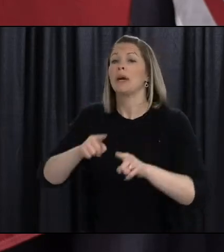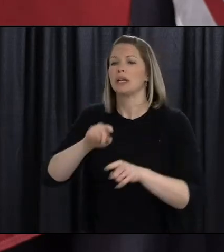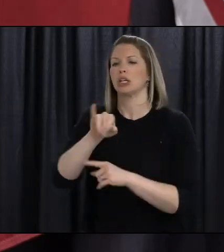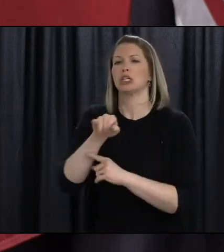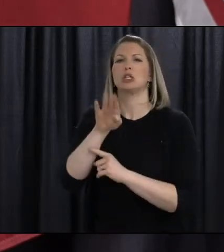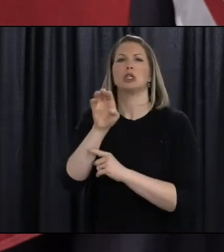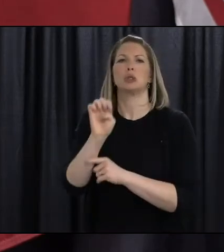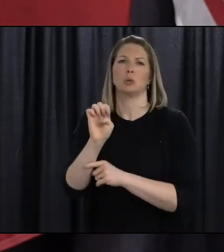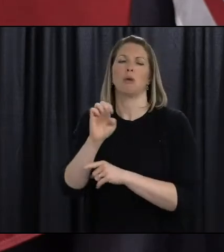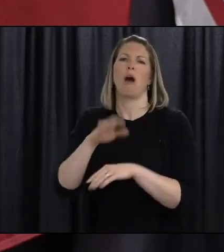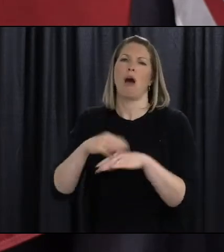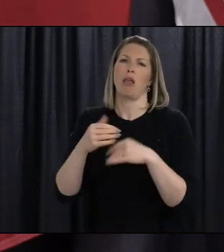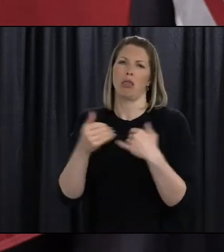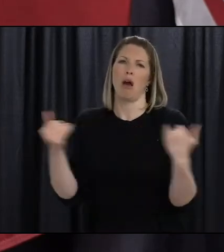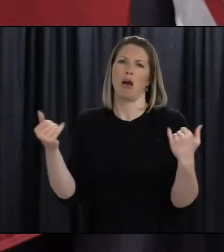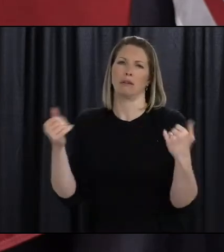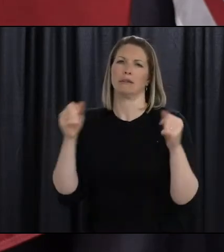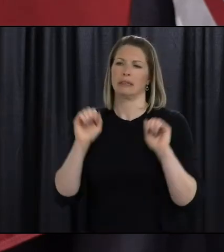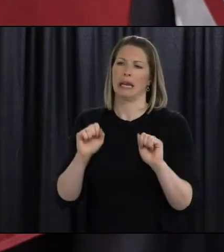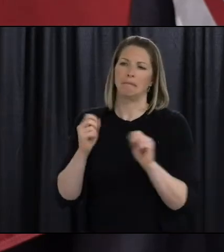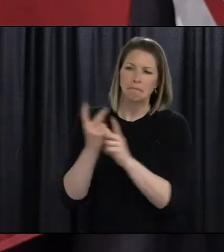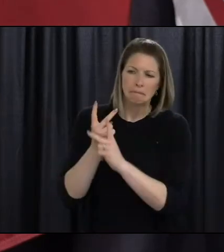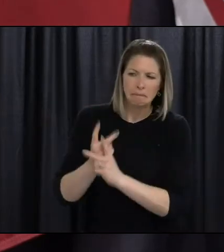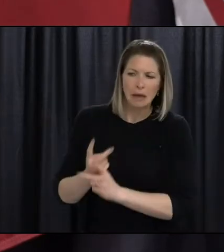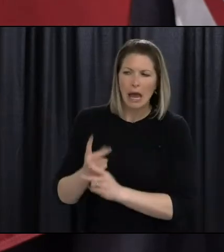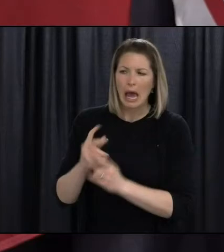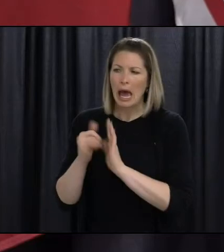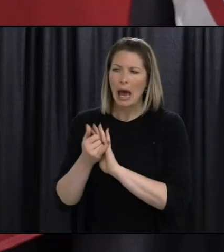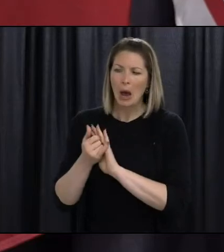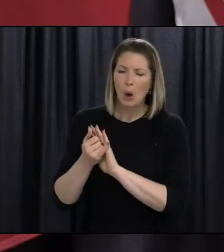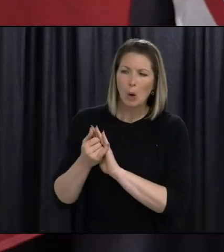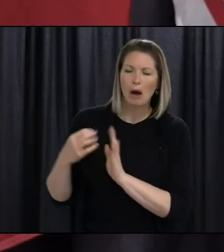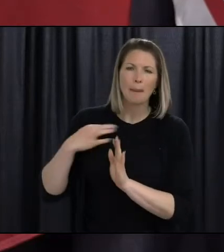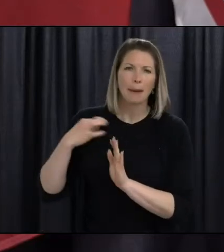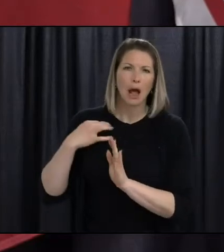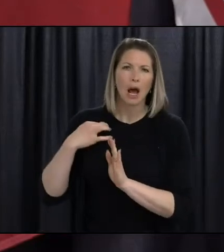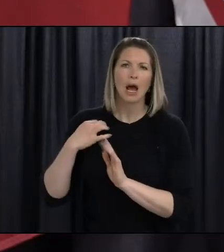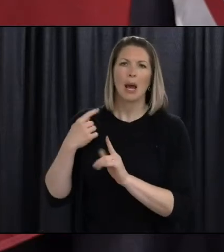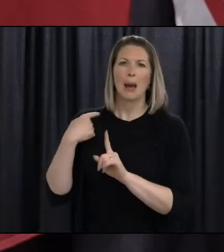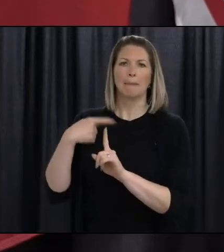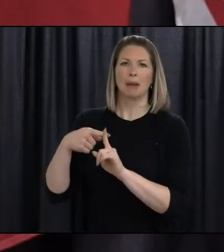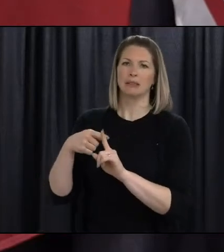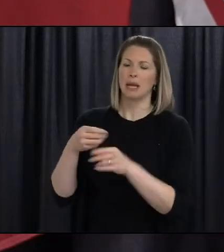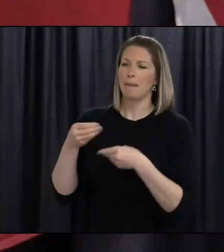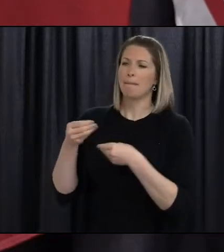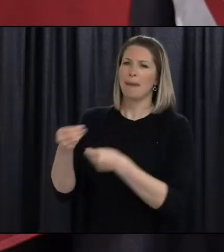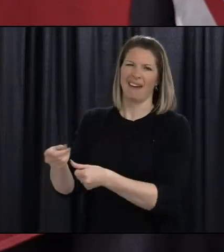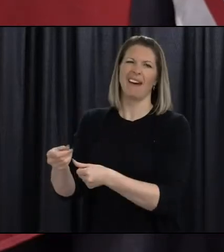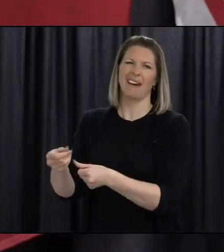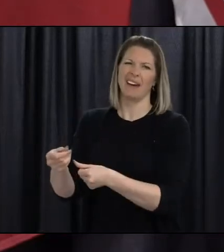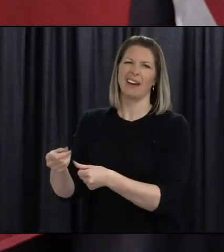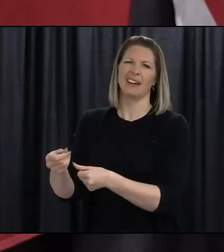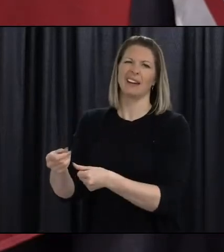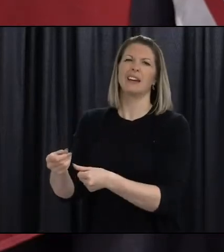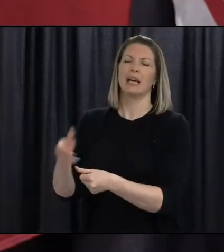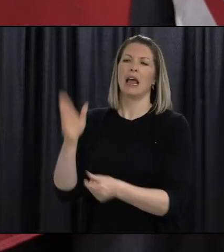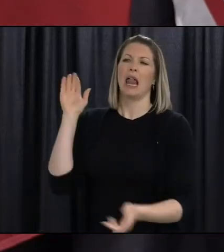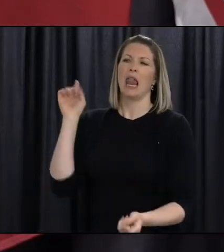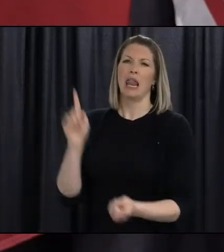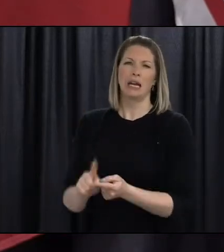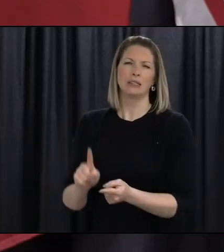useful tool for our work going forward in allowing businesses to suggest opportunities to ease regulatory